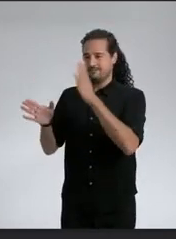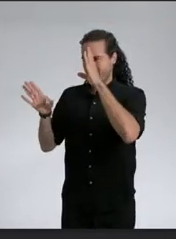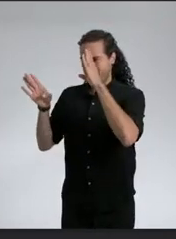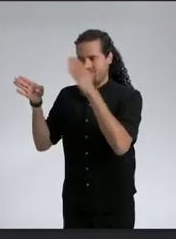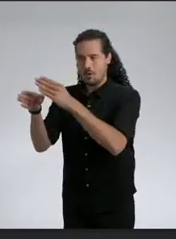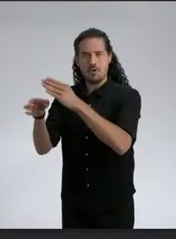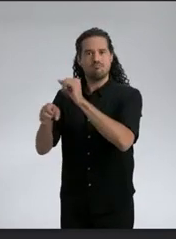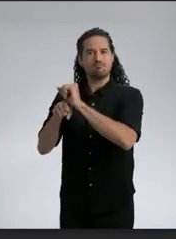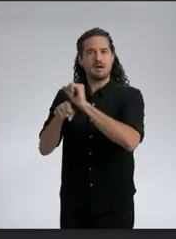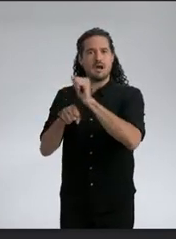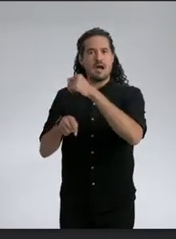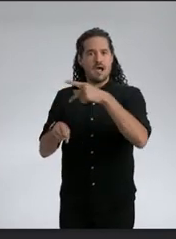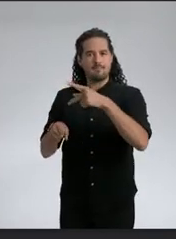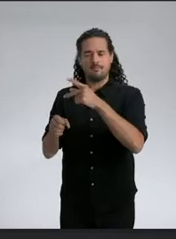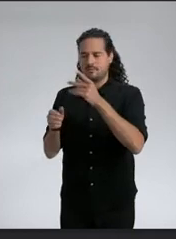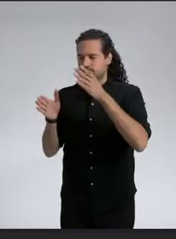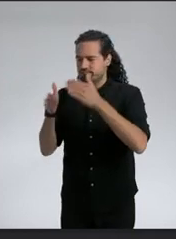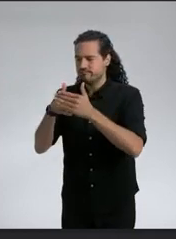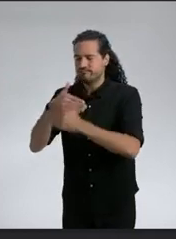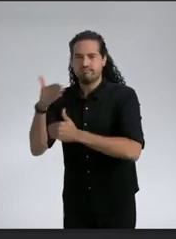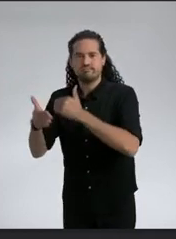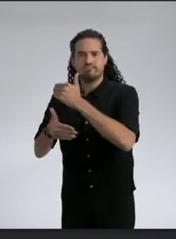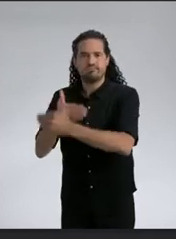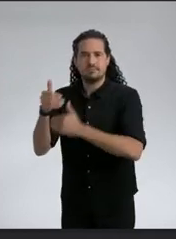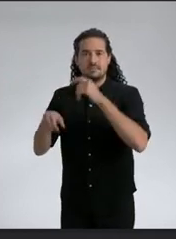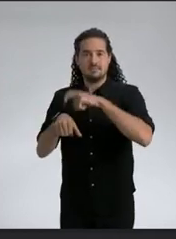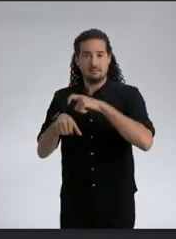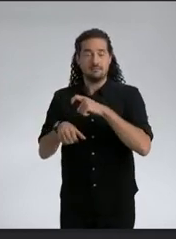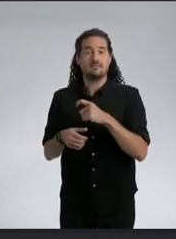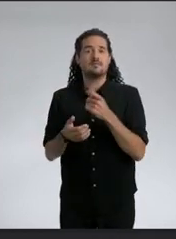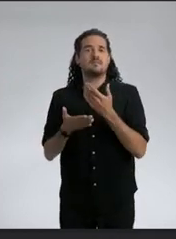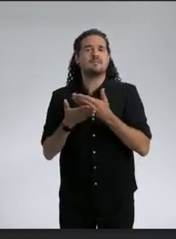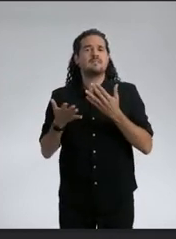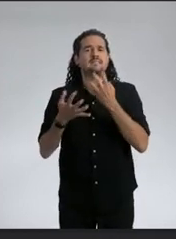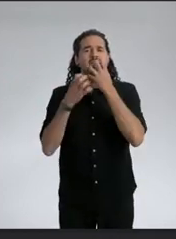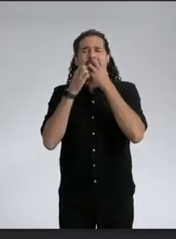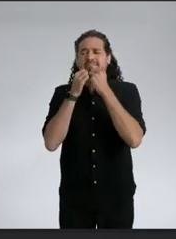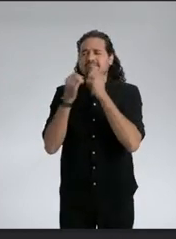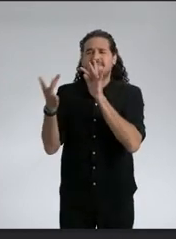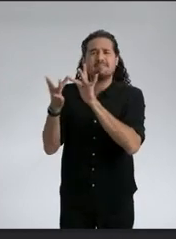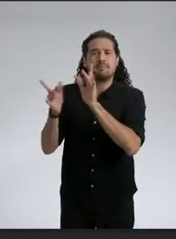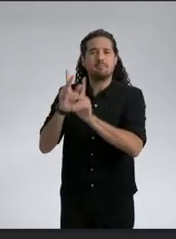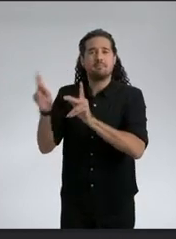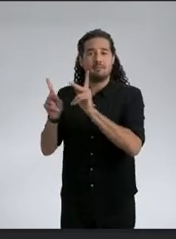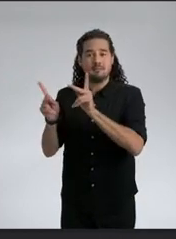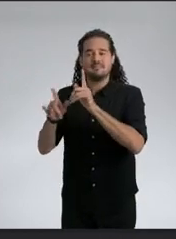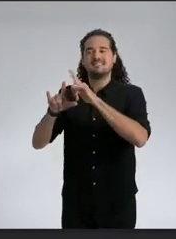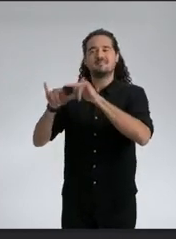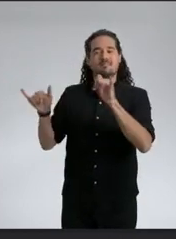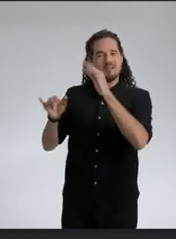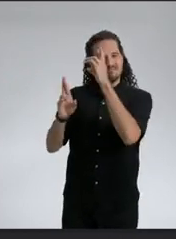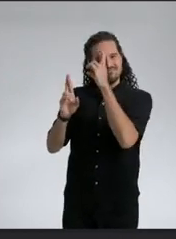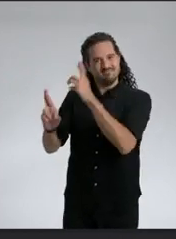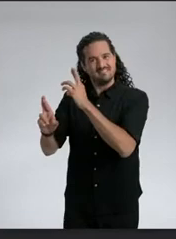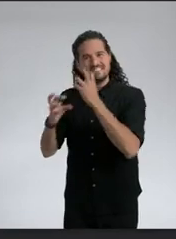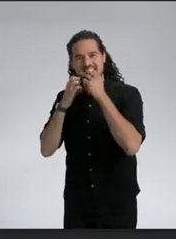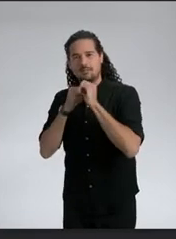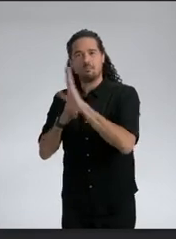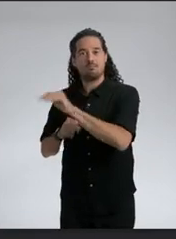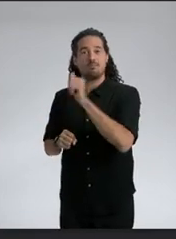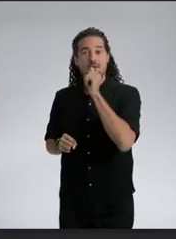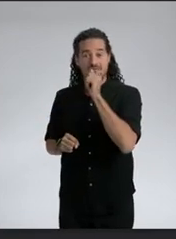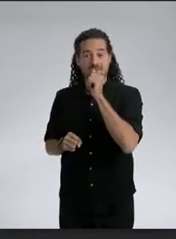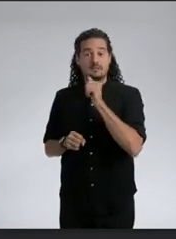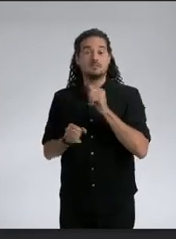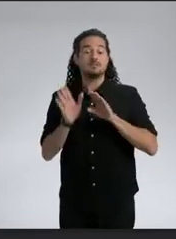moments, to manage devices of loved ones while respecting their privacy, and to make your app's content the